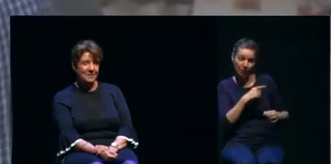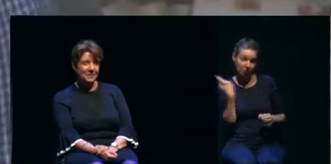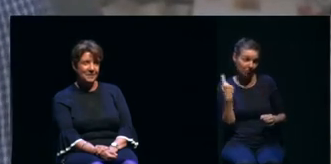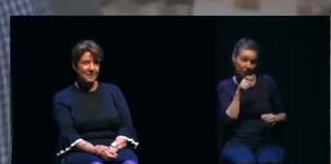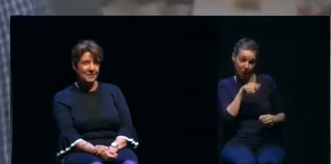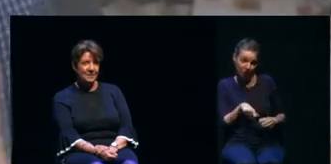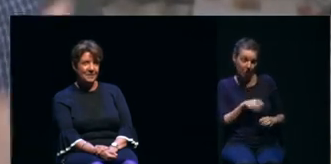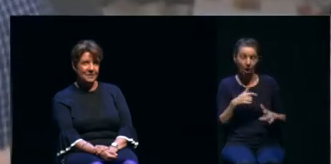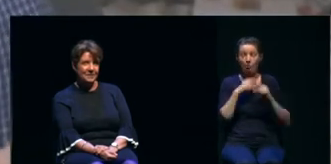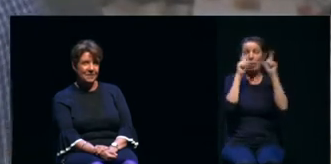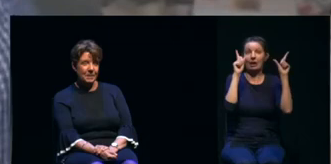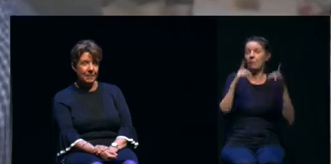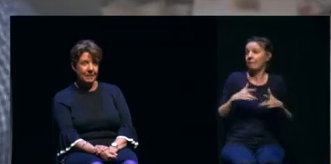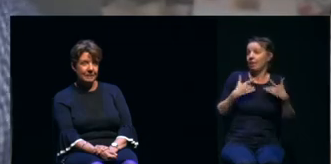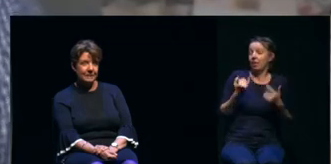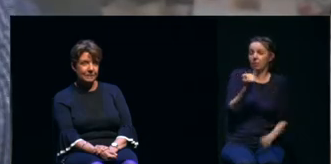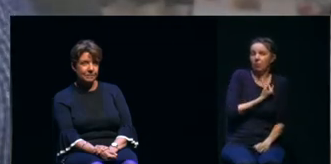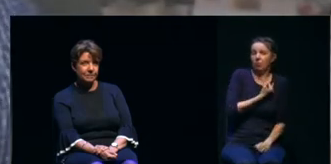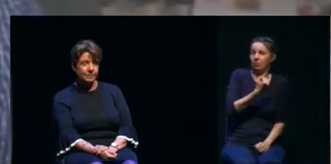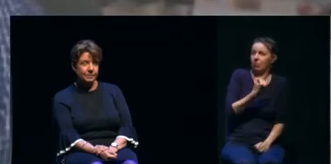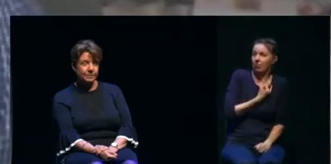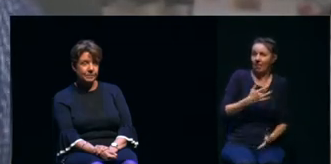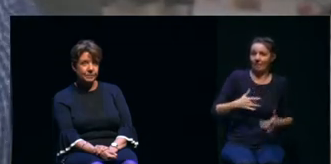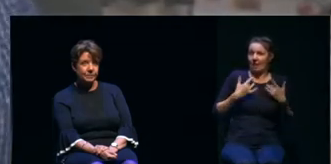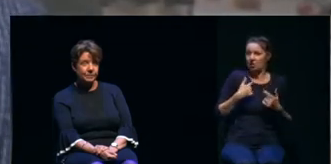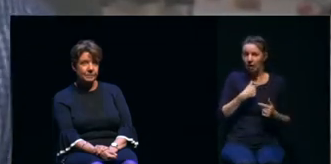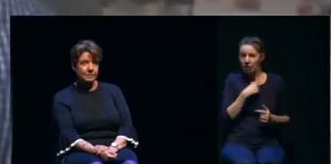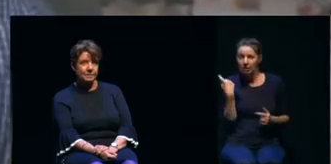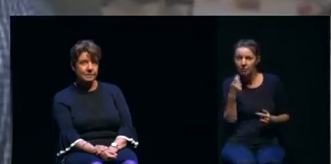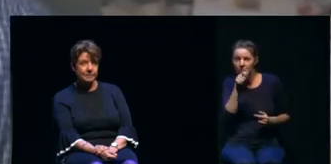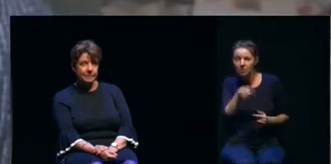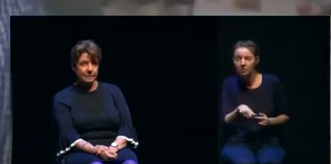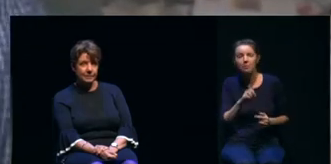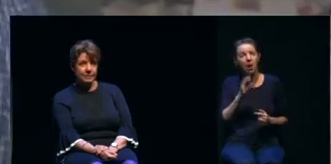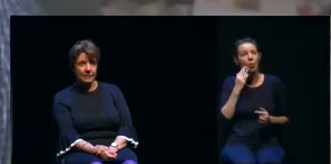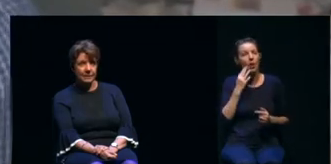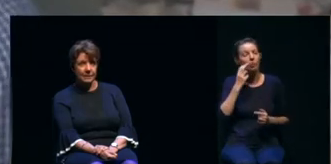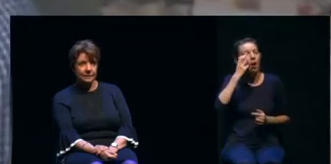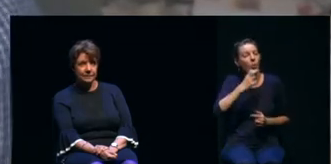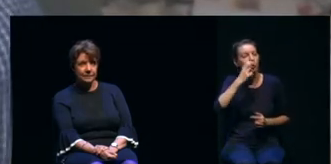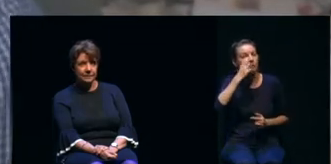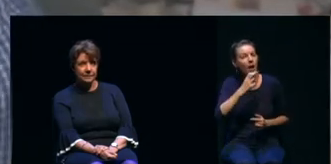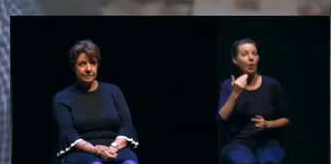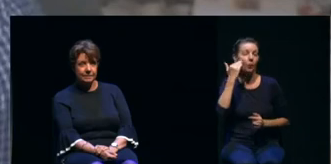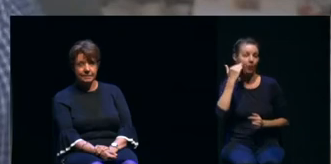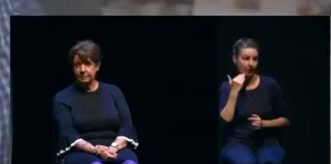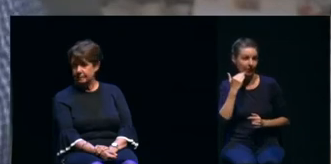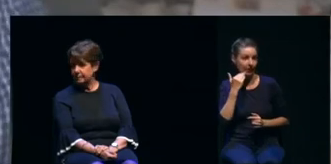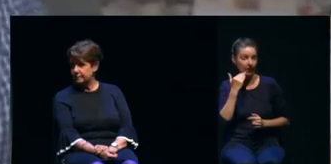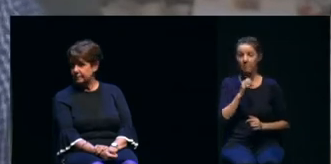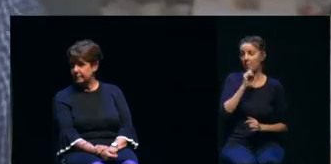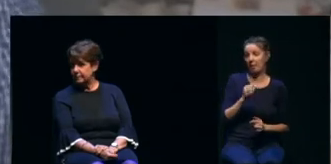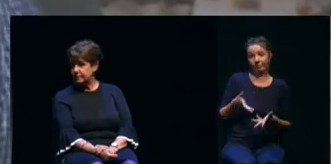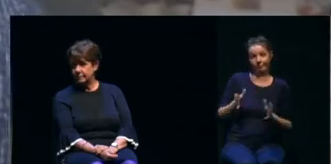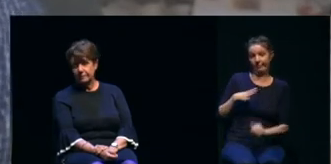I might have murdered someone. The guilt was terrible. And apparently it's because as we get older, we do not have, women only though, men still